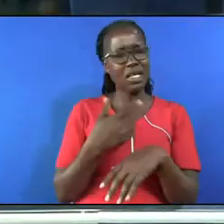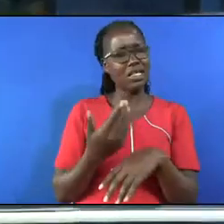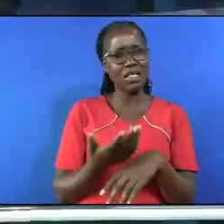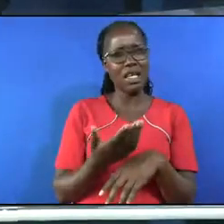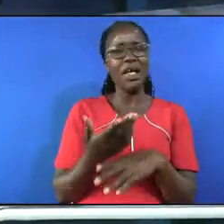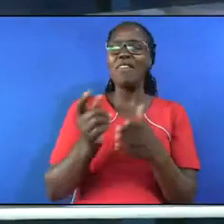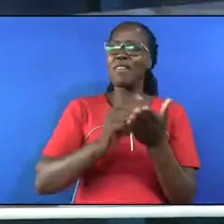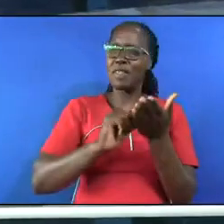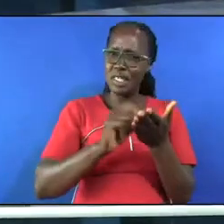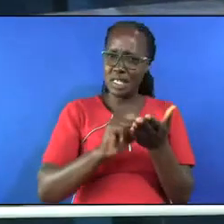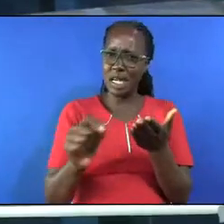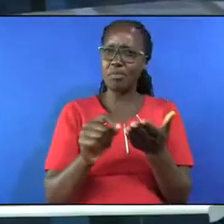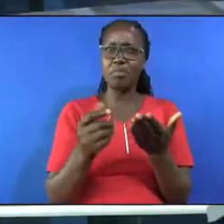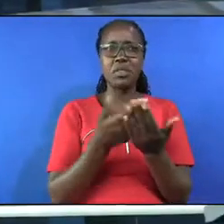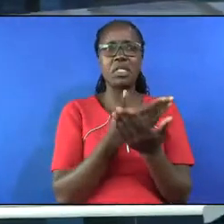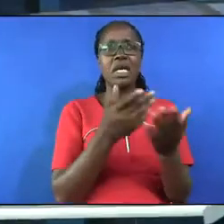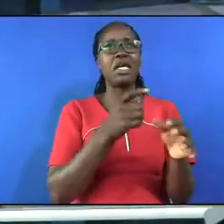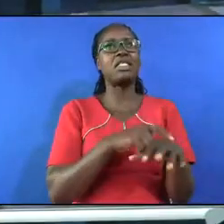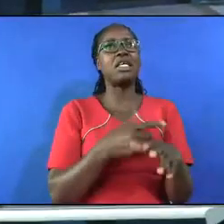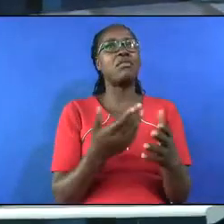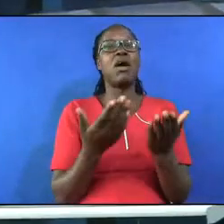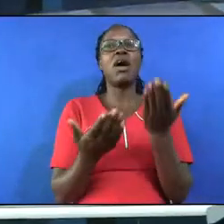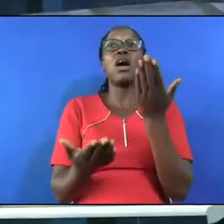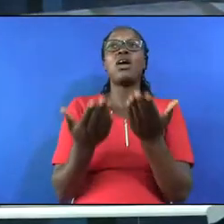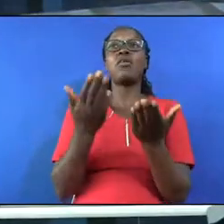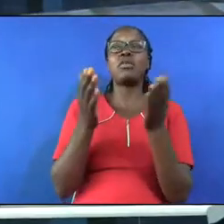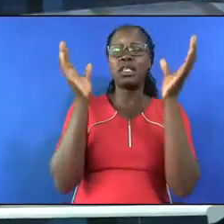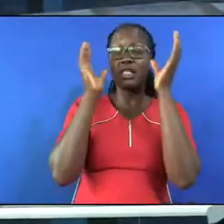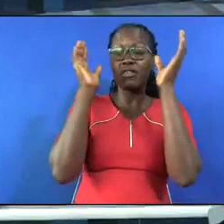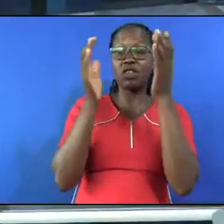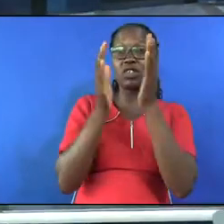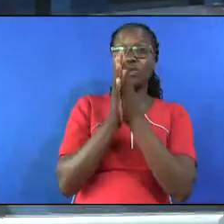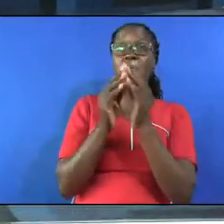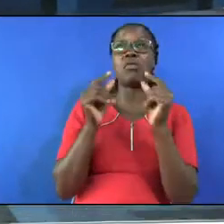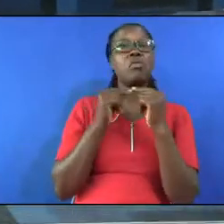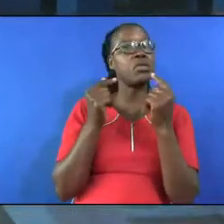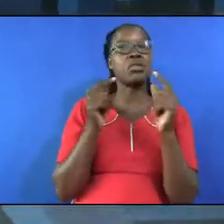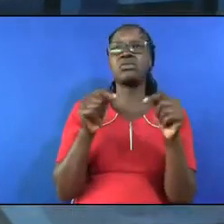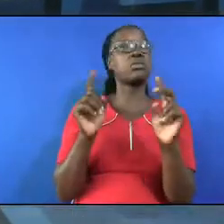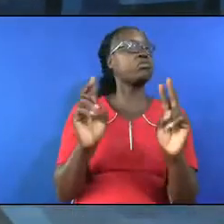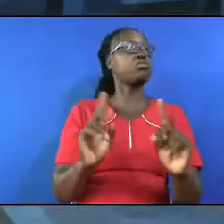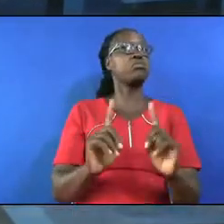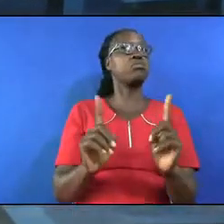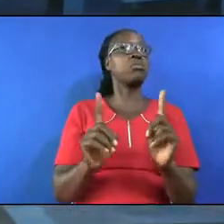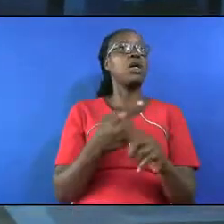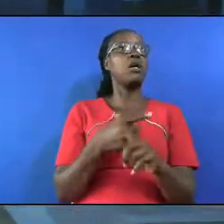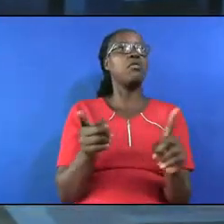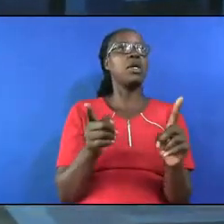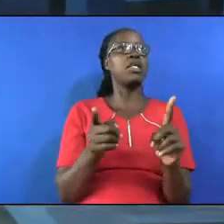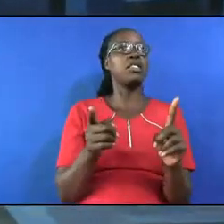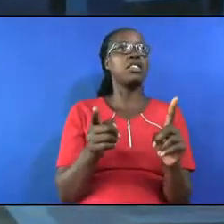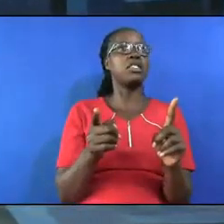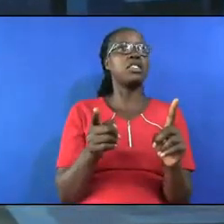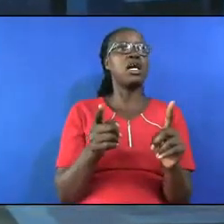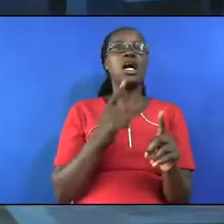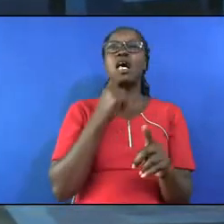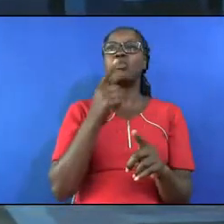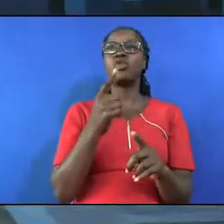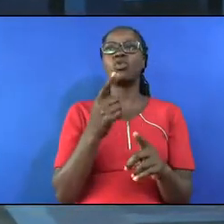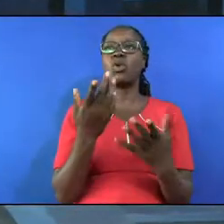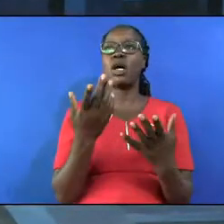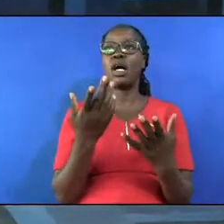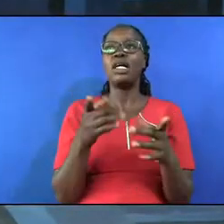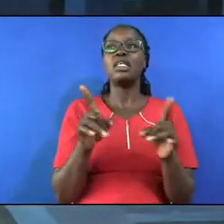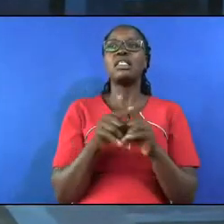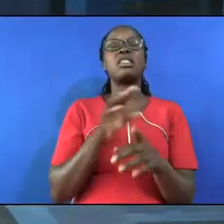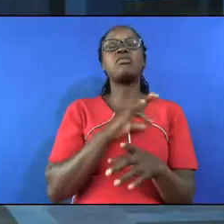that time. I do not want to compare the Pharisees with our pastors today, but because I'm sure our pastors do not have